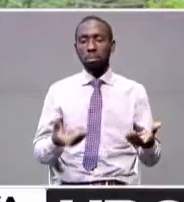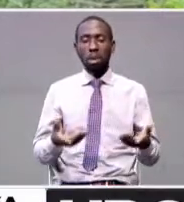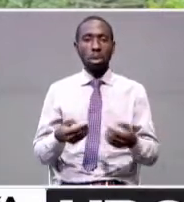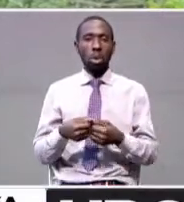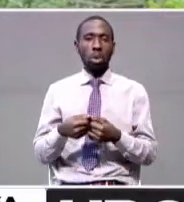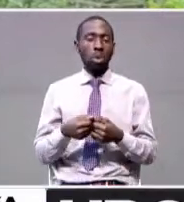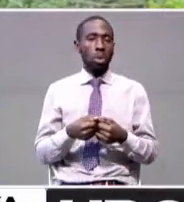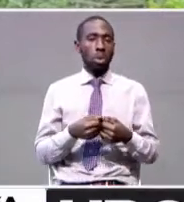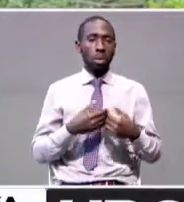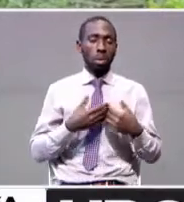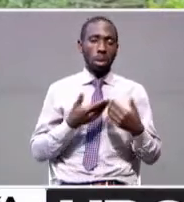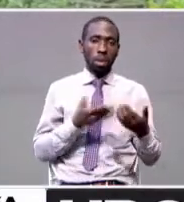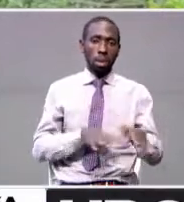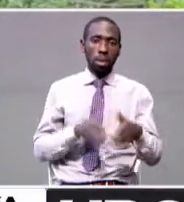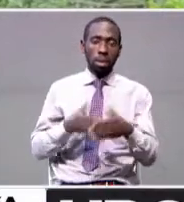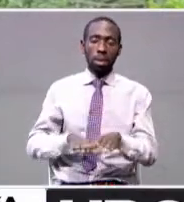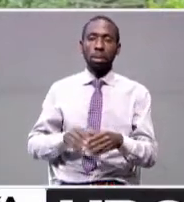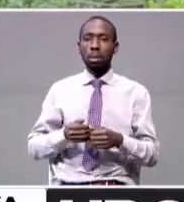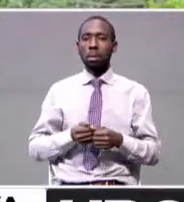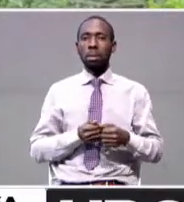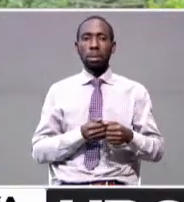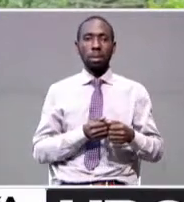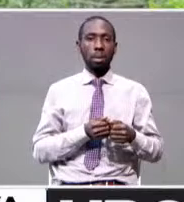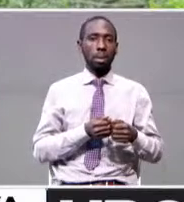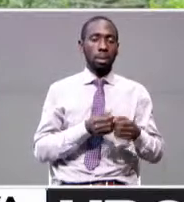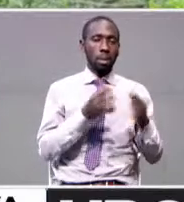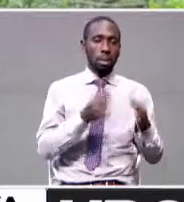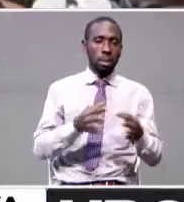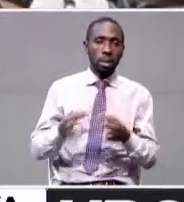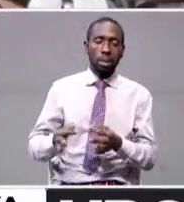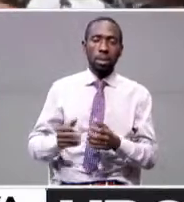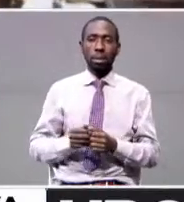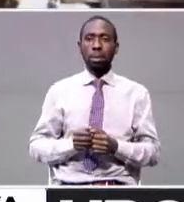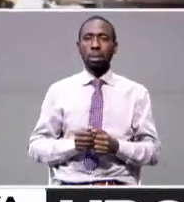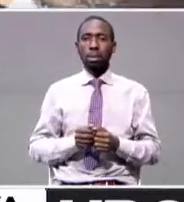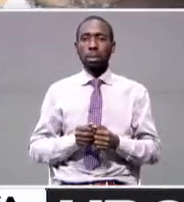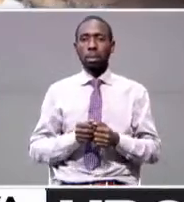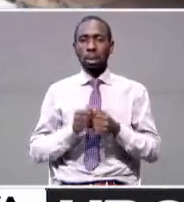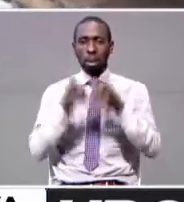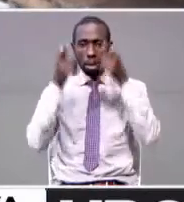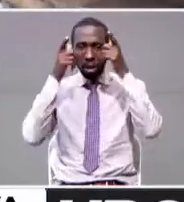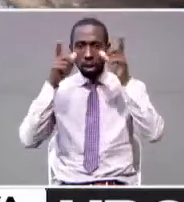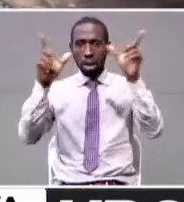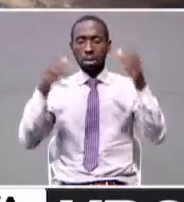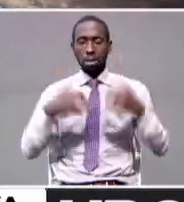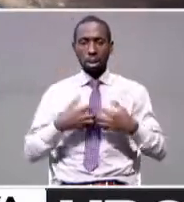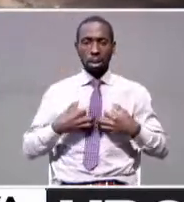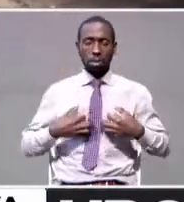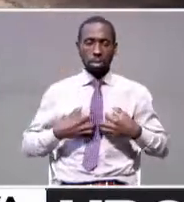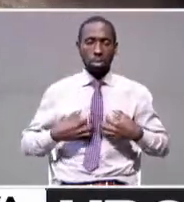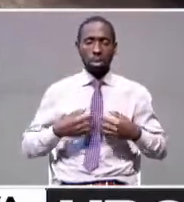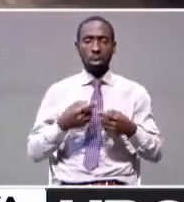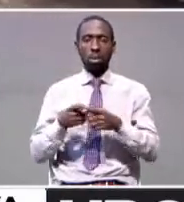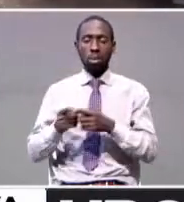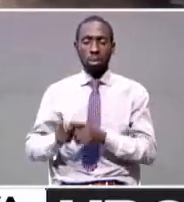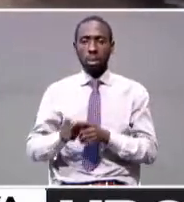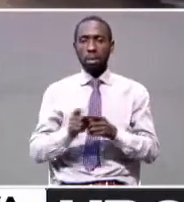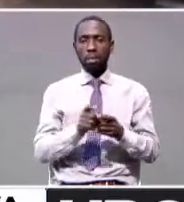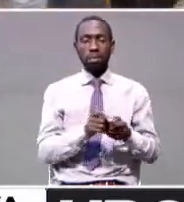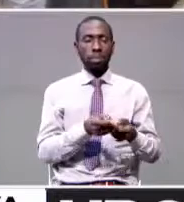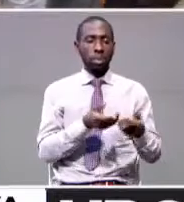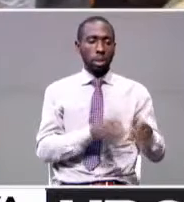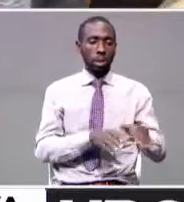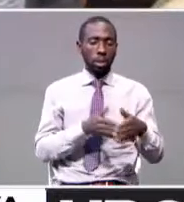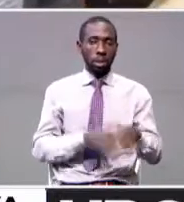line, household properties, animals. Sentebe LC3 kugombolola lino Emmy Muhindo